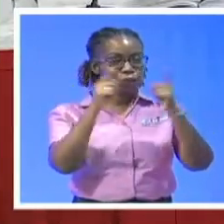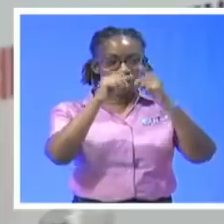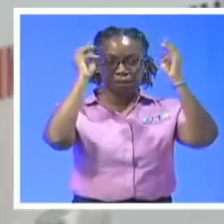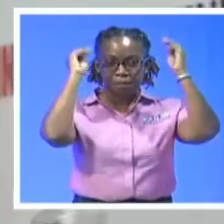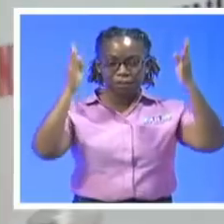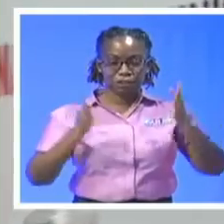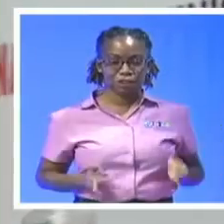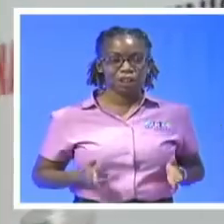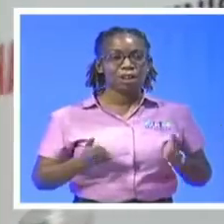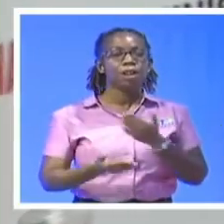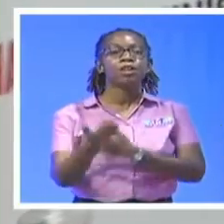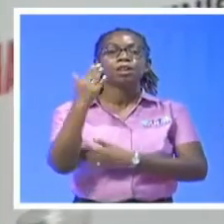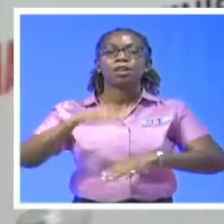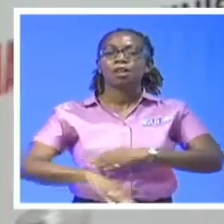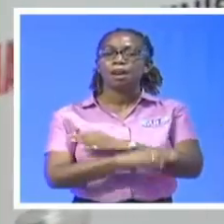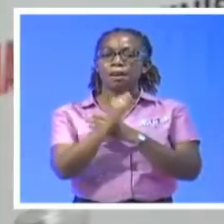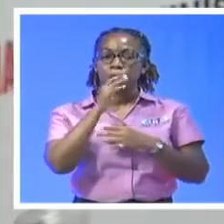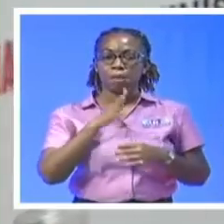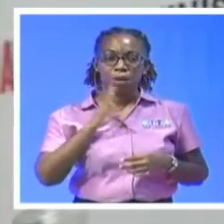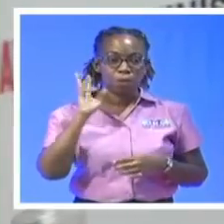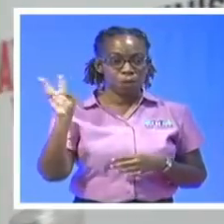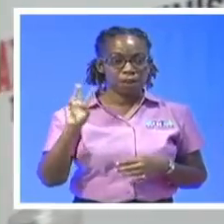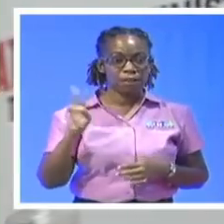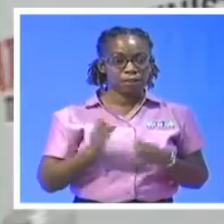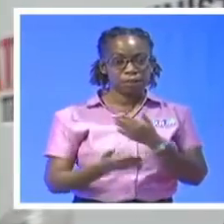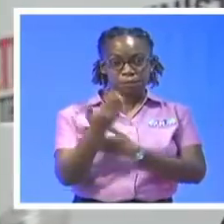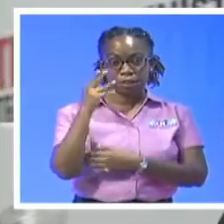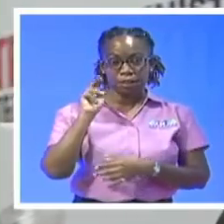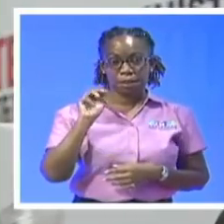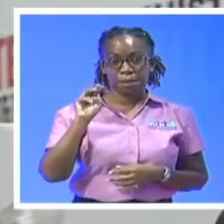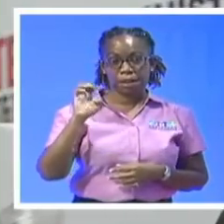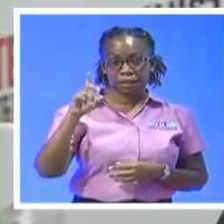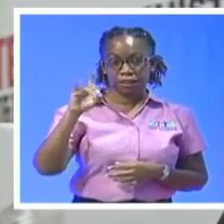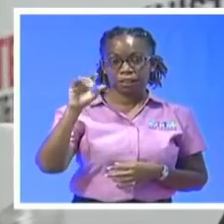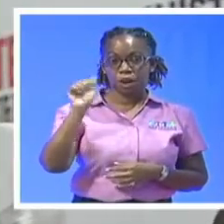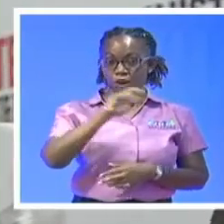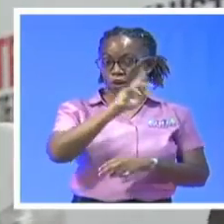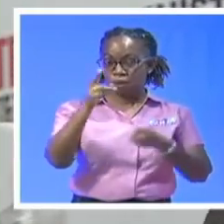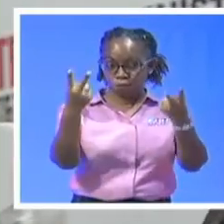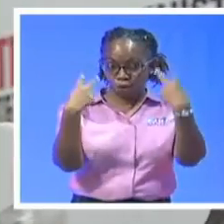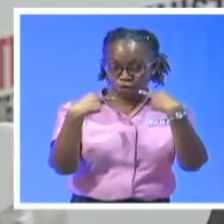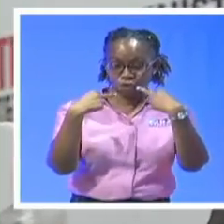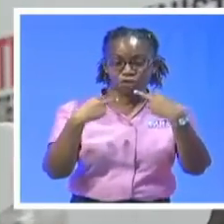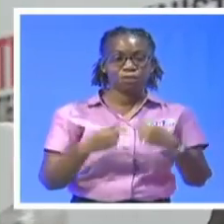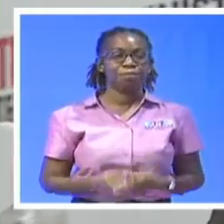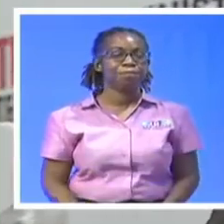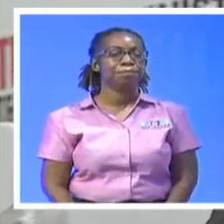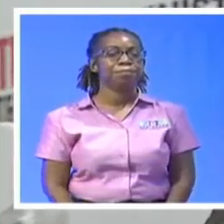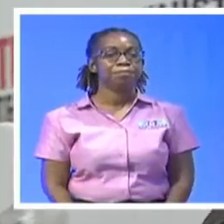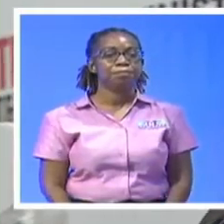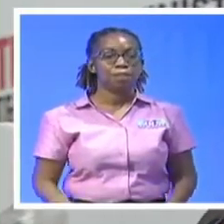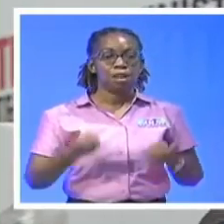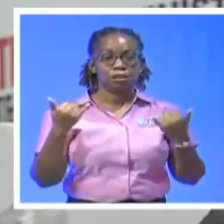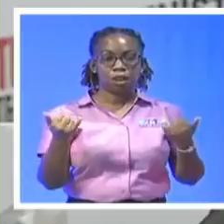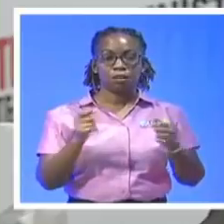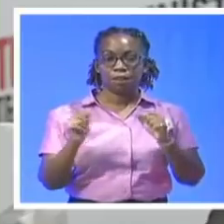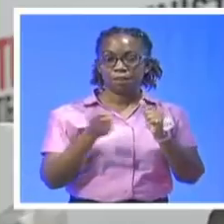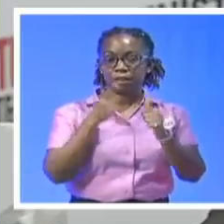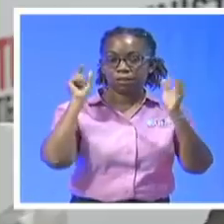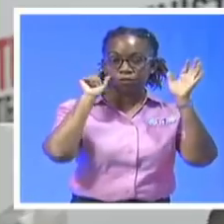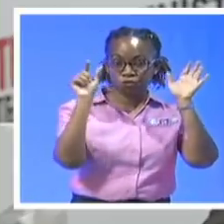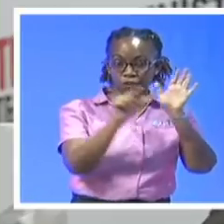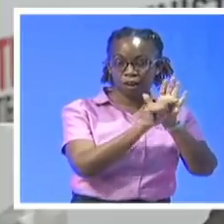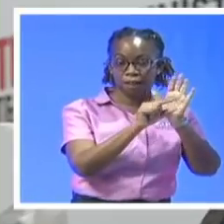Ms. Williams. Good morning to members of the media, members of the viewing and listening public. As we move to the first slide in the